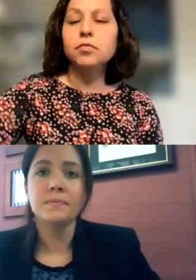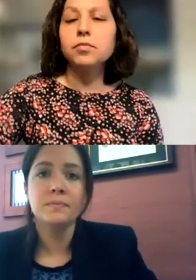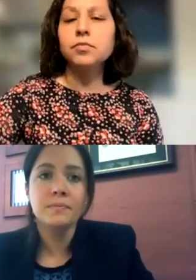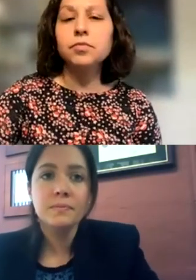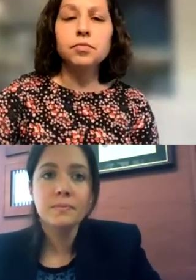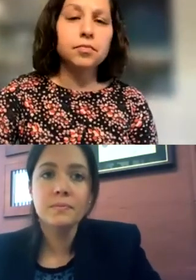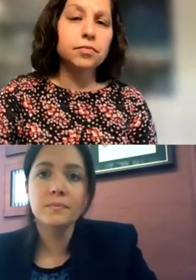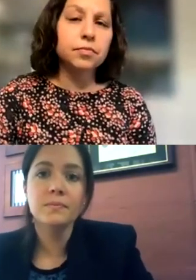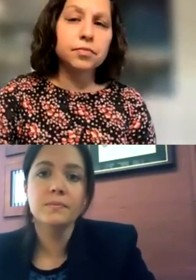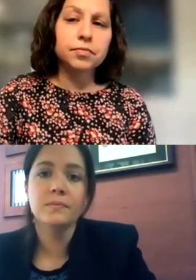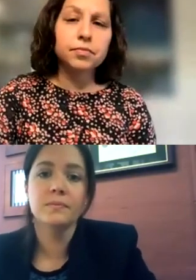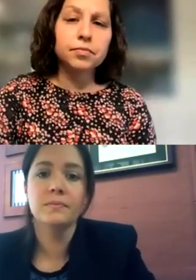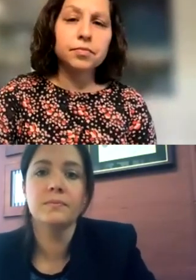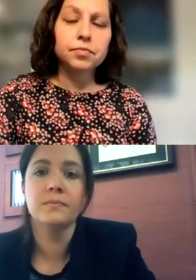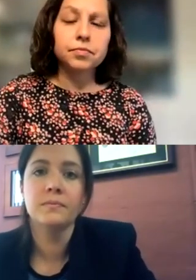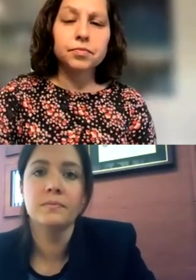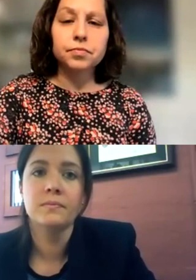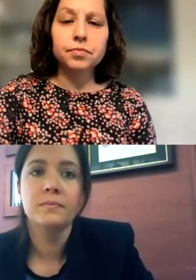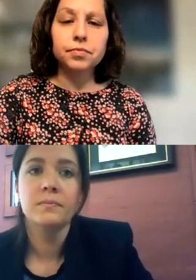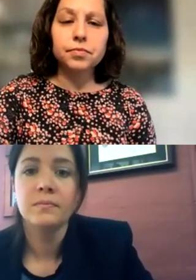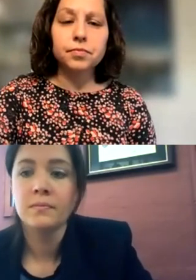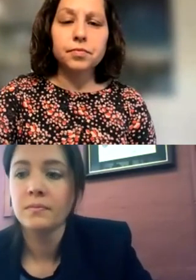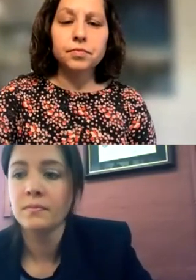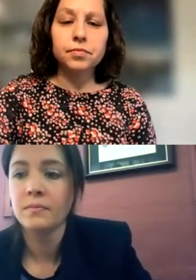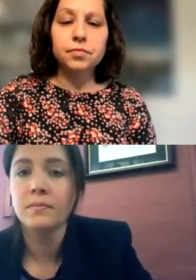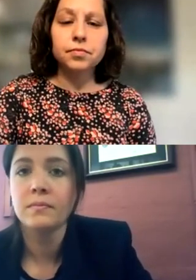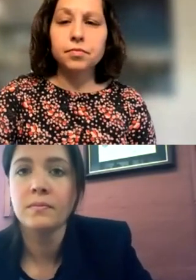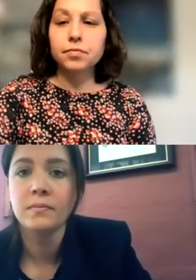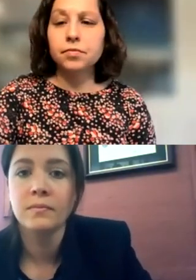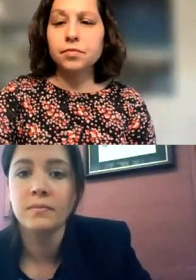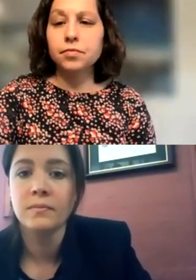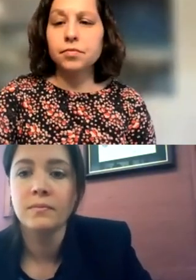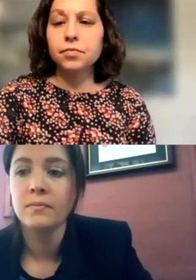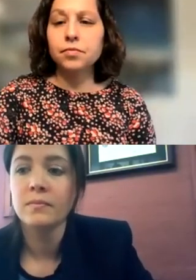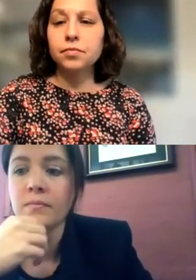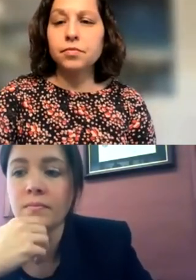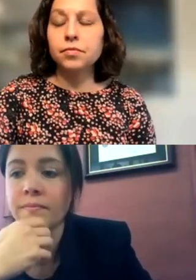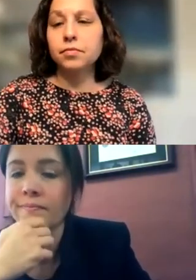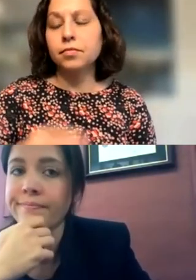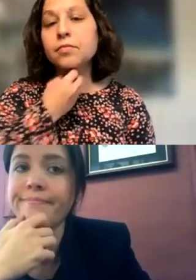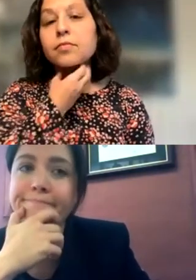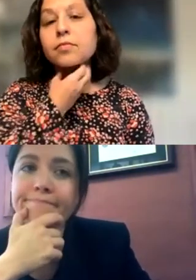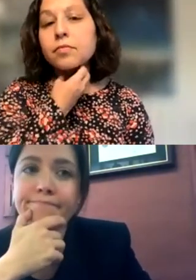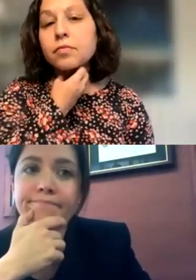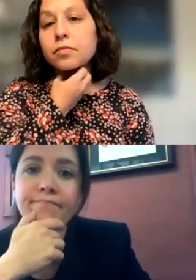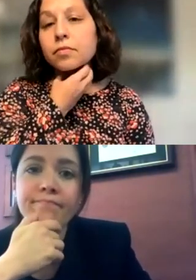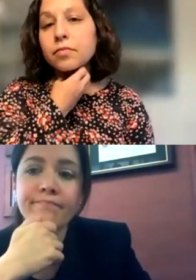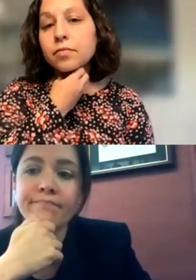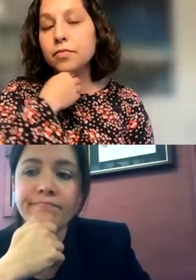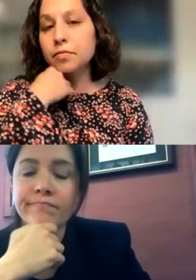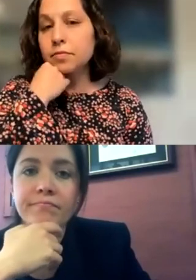Also, I think how it's framed, I know in orientation and family medicine, we've